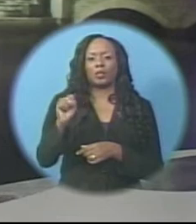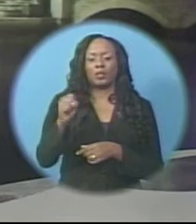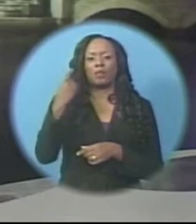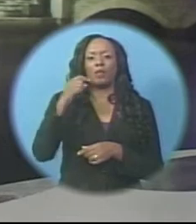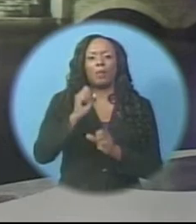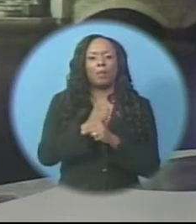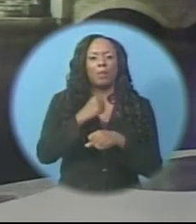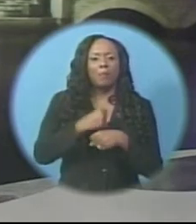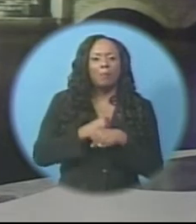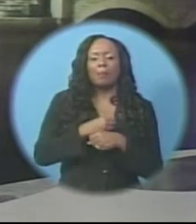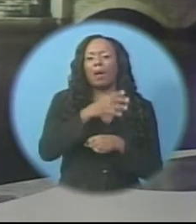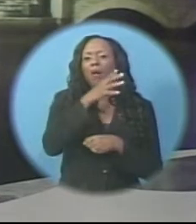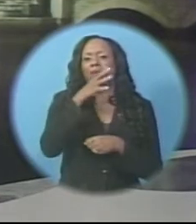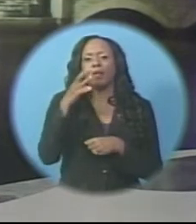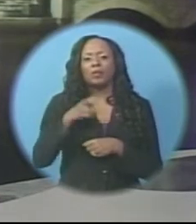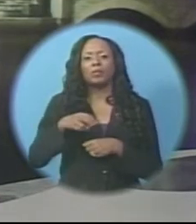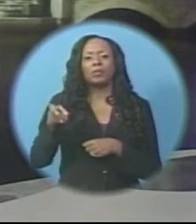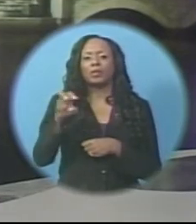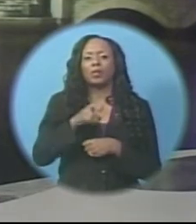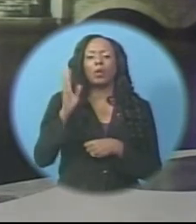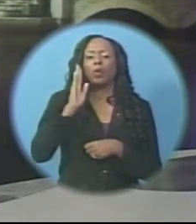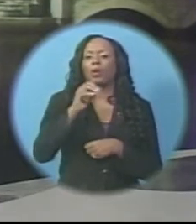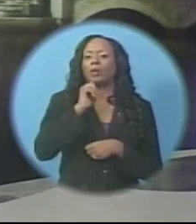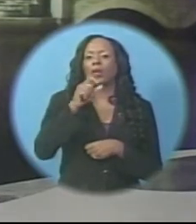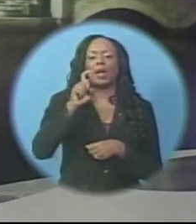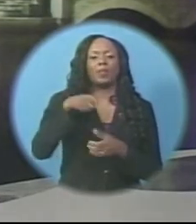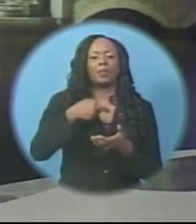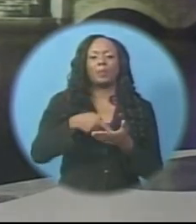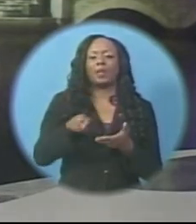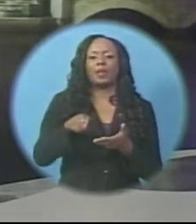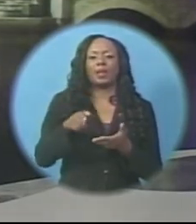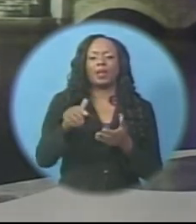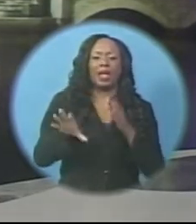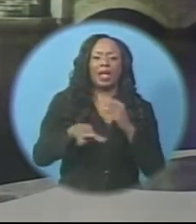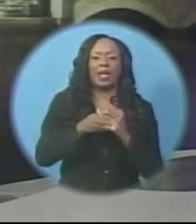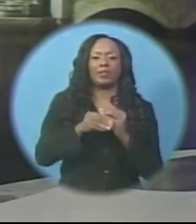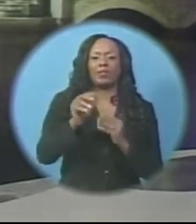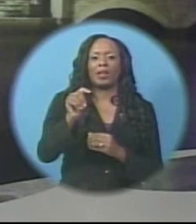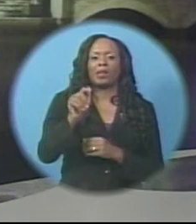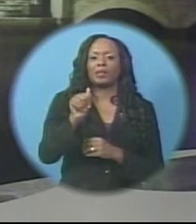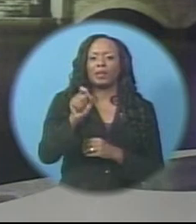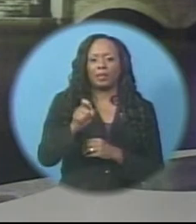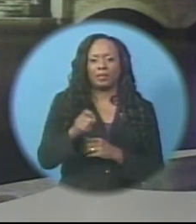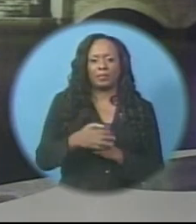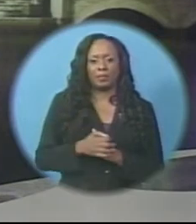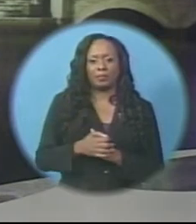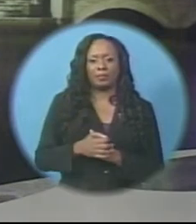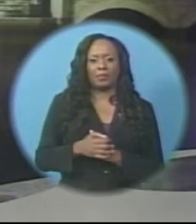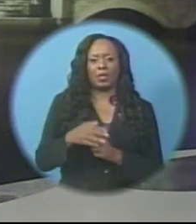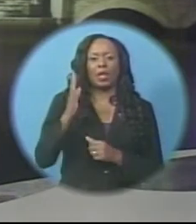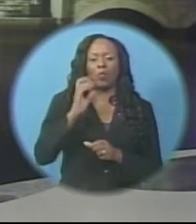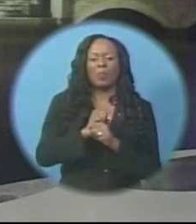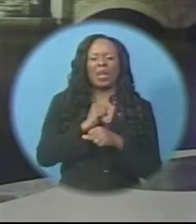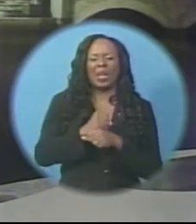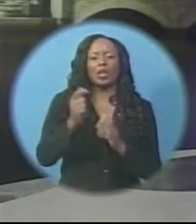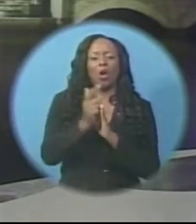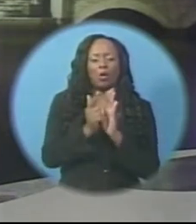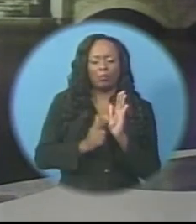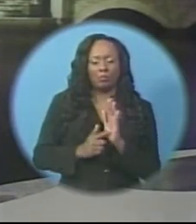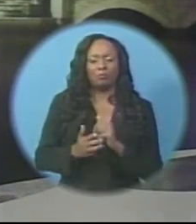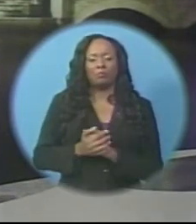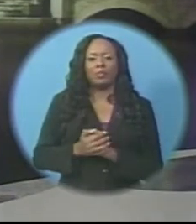and tourism sectors will be exempted as covered under existing legislation. He also identified a new fleet of vehicles